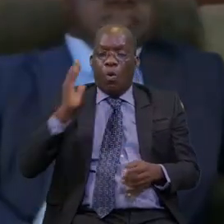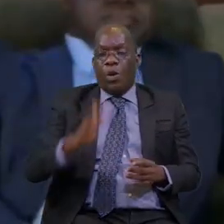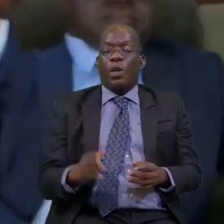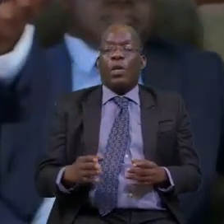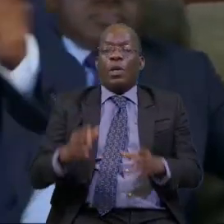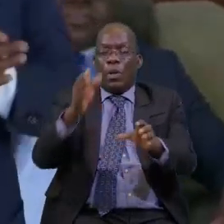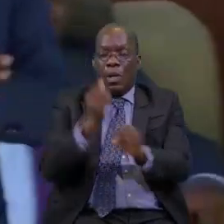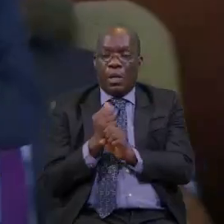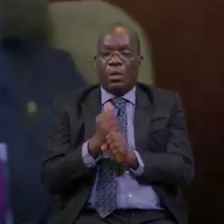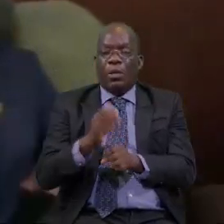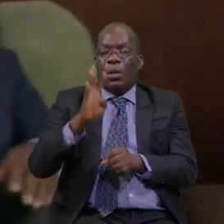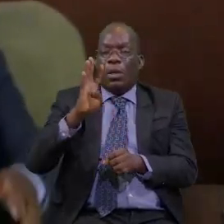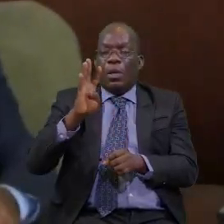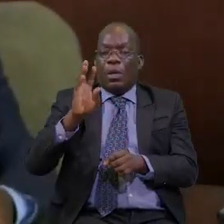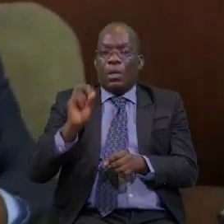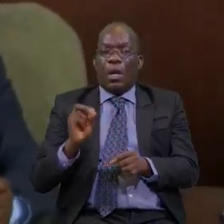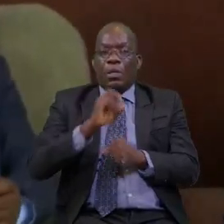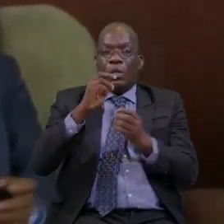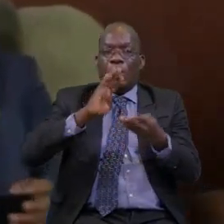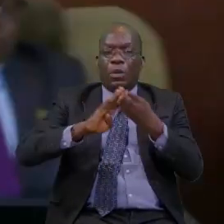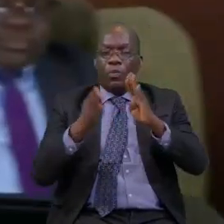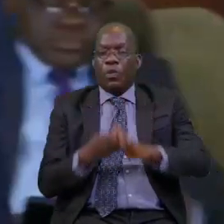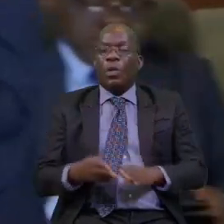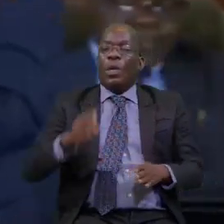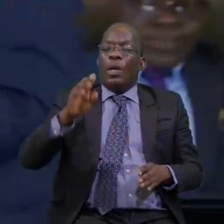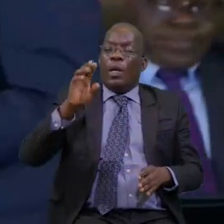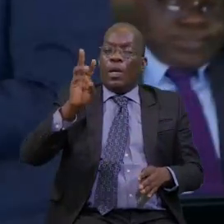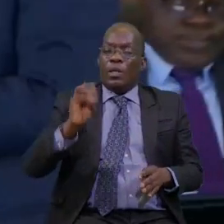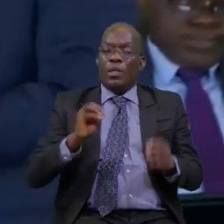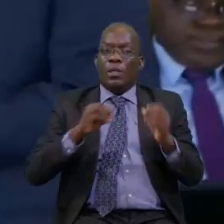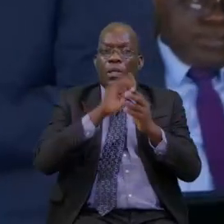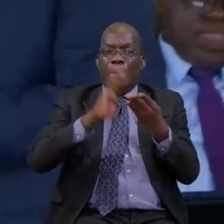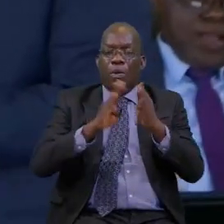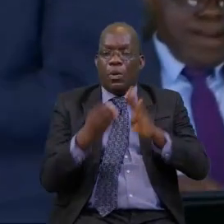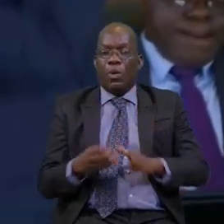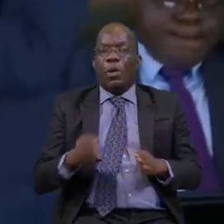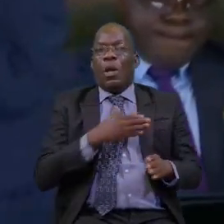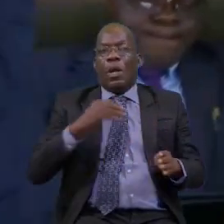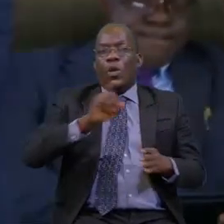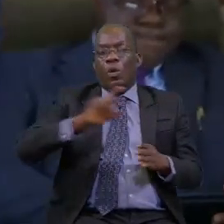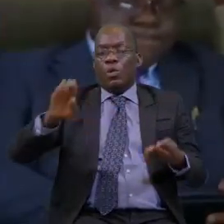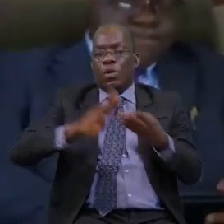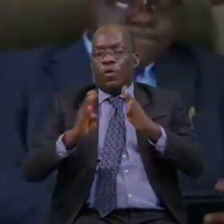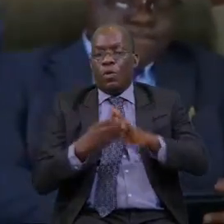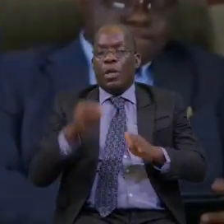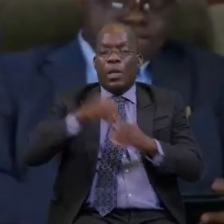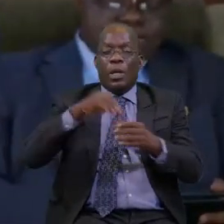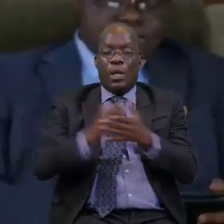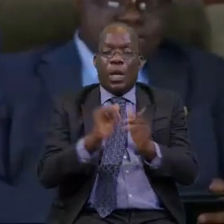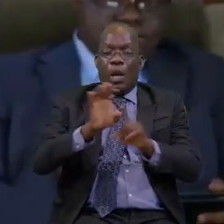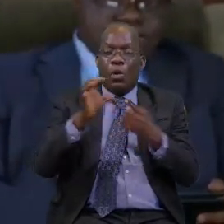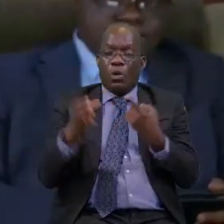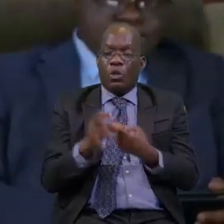60-fold, and 100-fold. In such a situation, what do I do? Because it tells